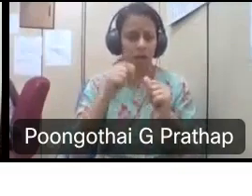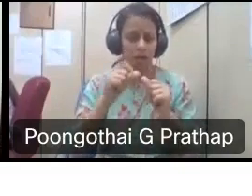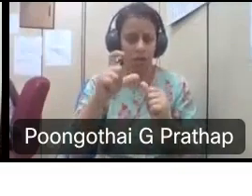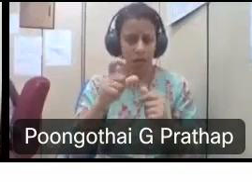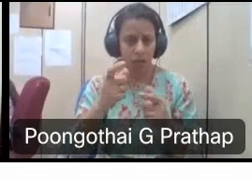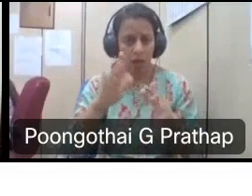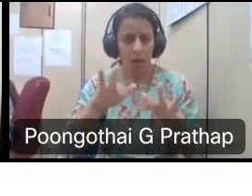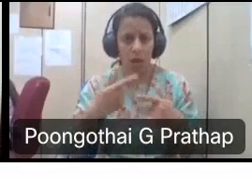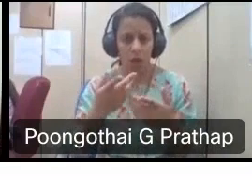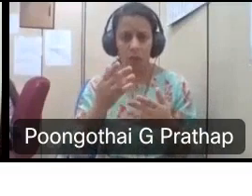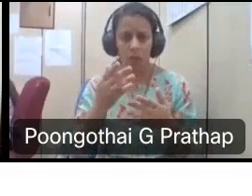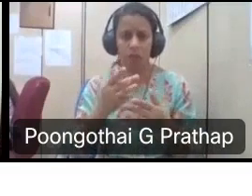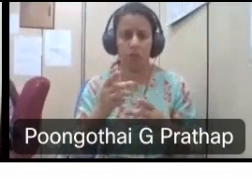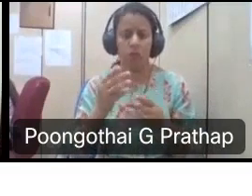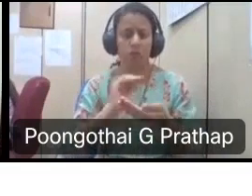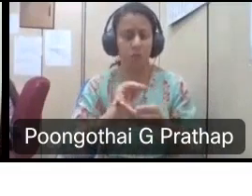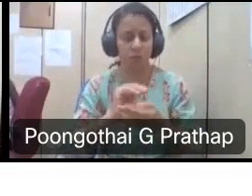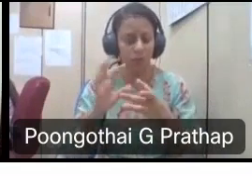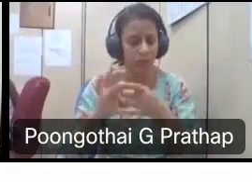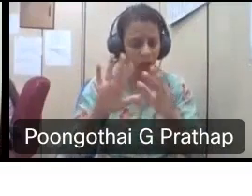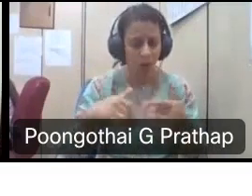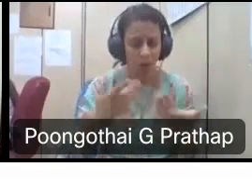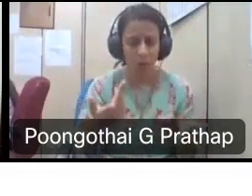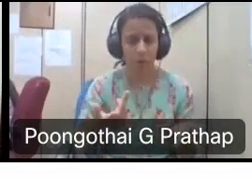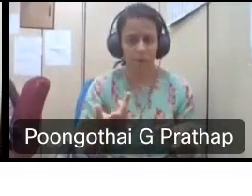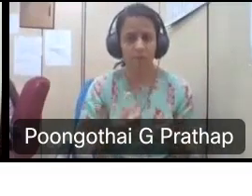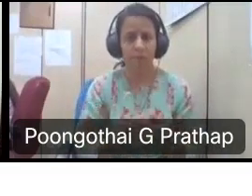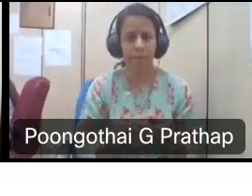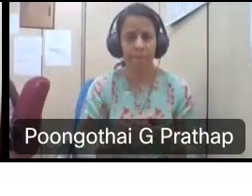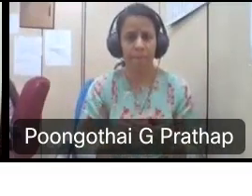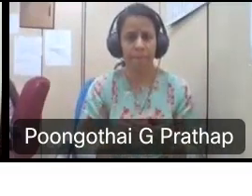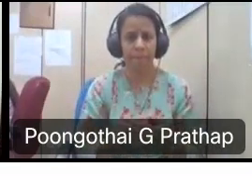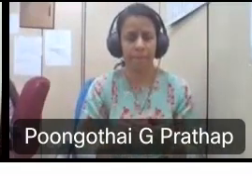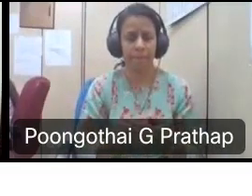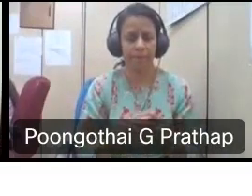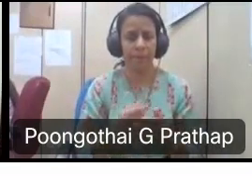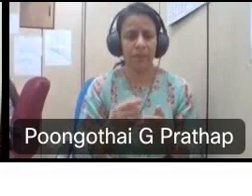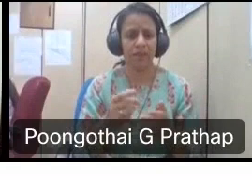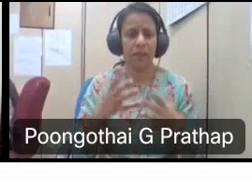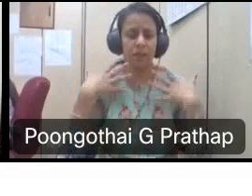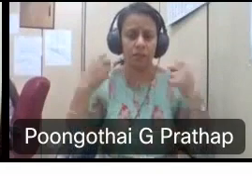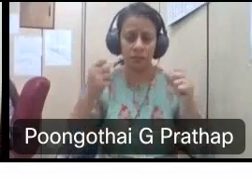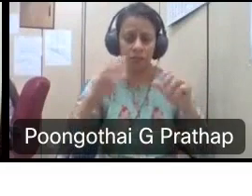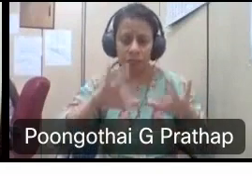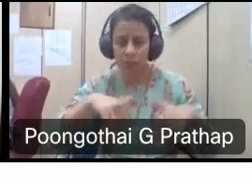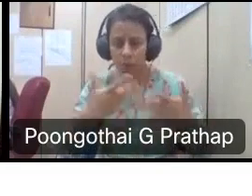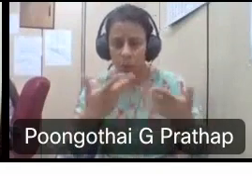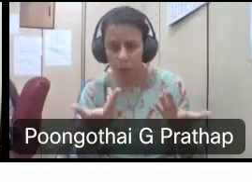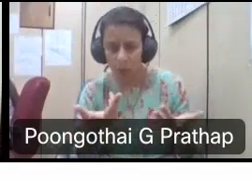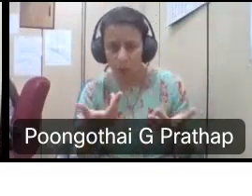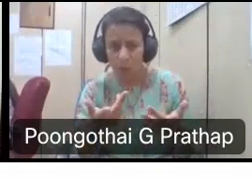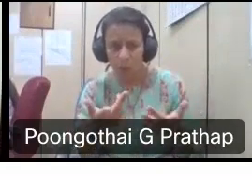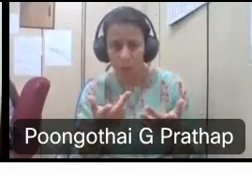to interpret that? May these heart defects, can they heal on its own? Can they be treated with